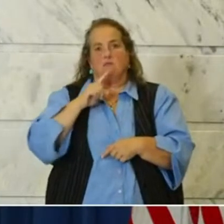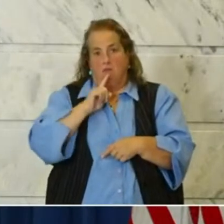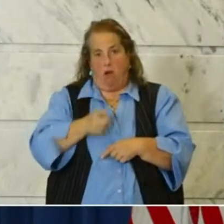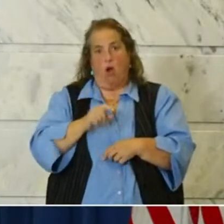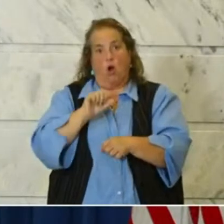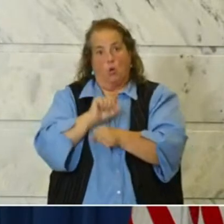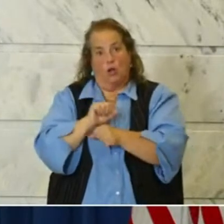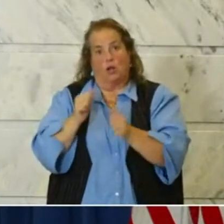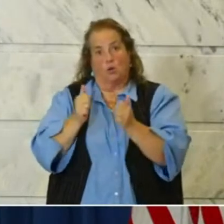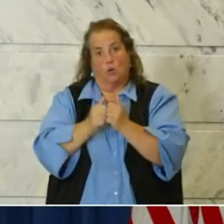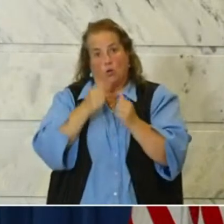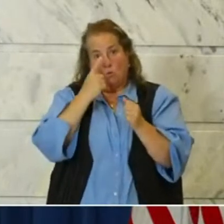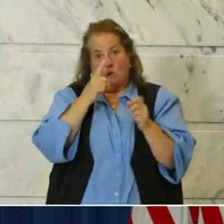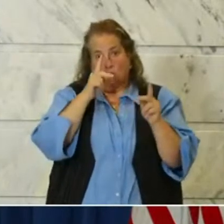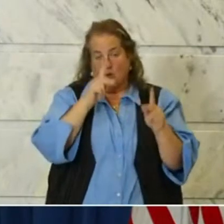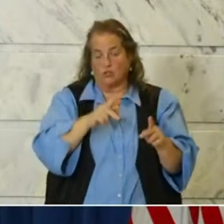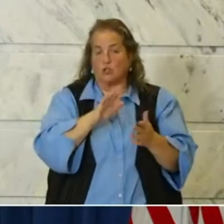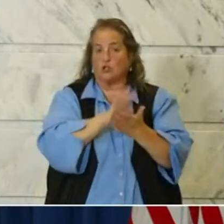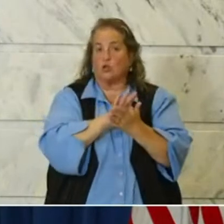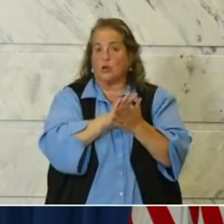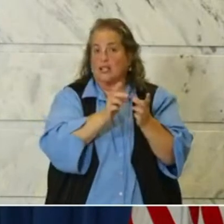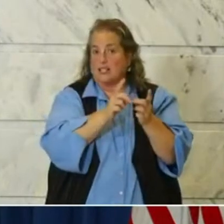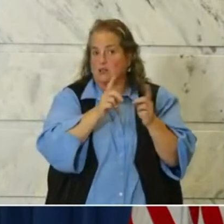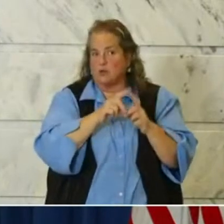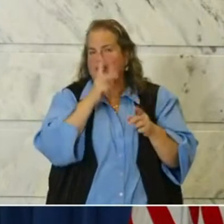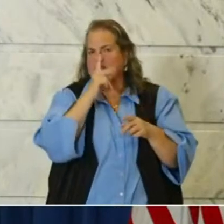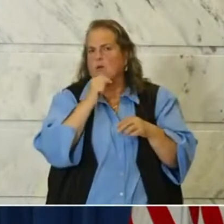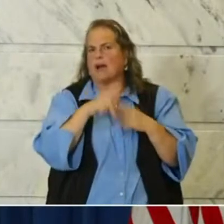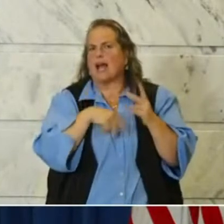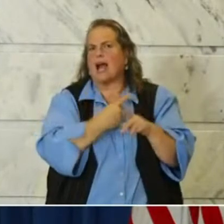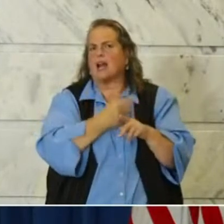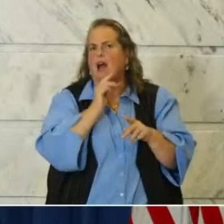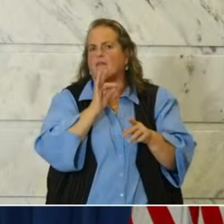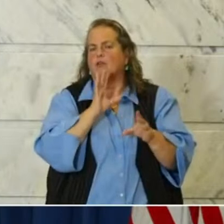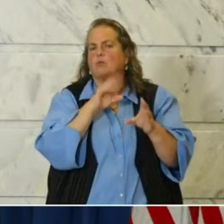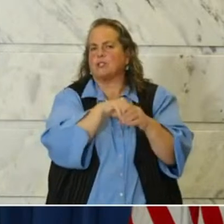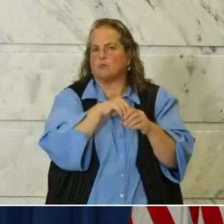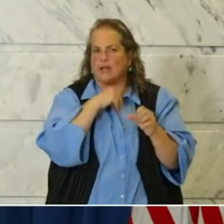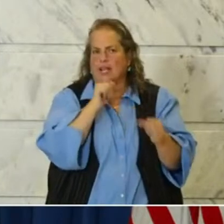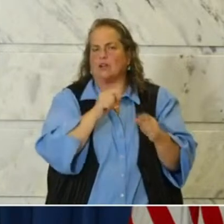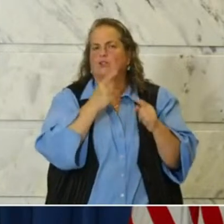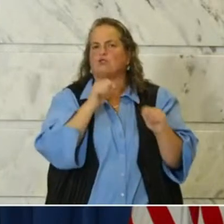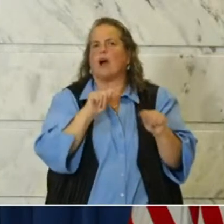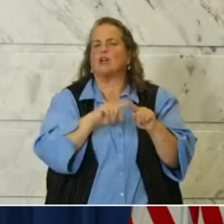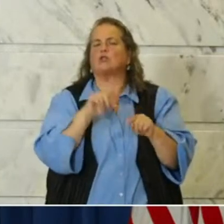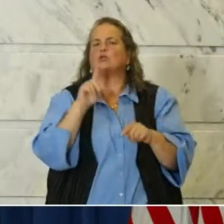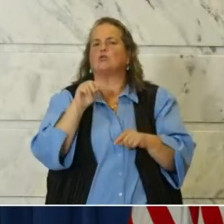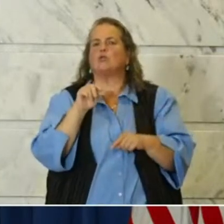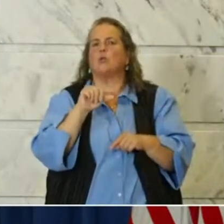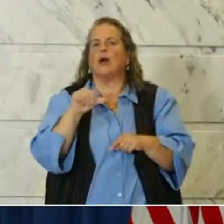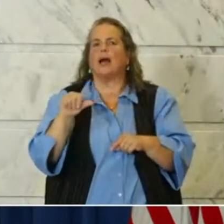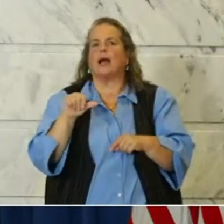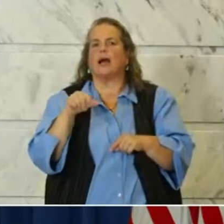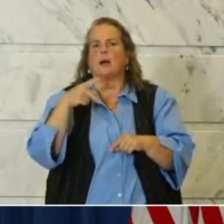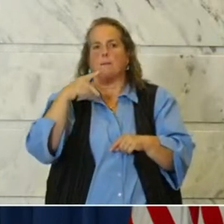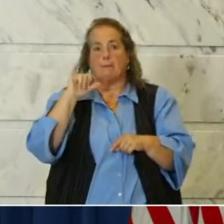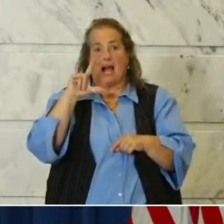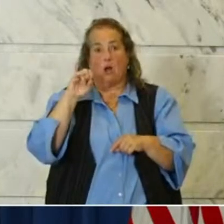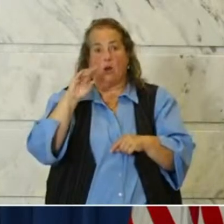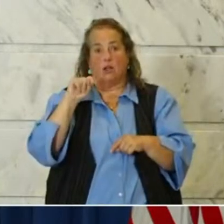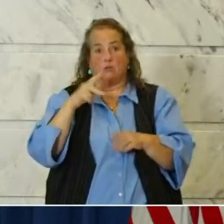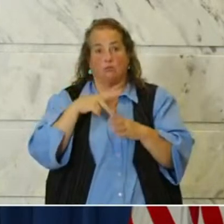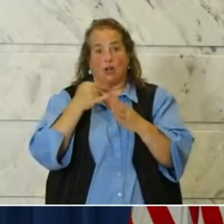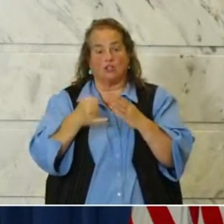with one individual school district, and we'll see the type of participation we can do to try to do a pilot project